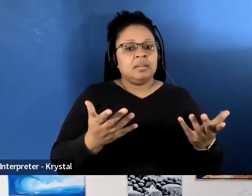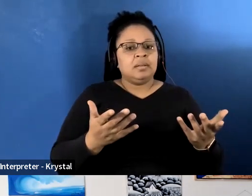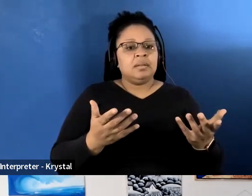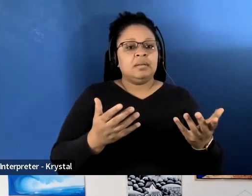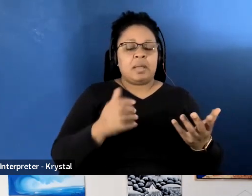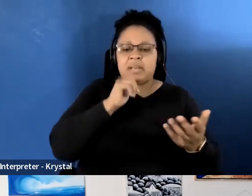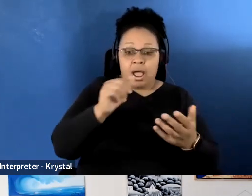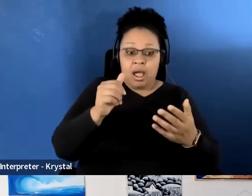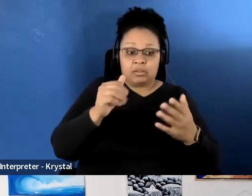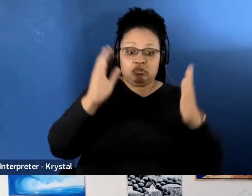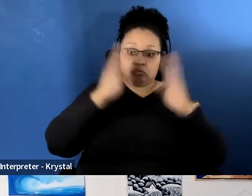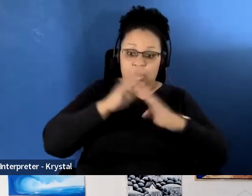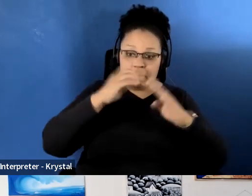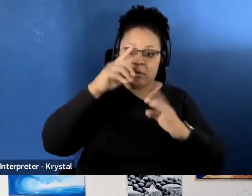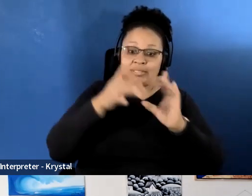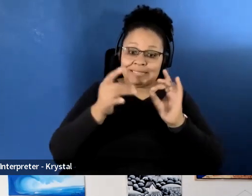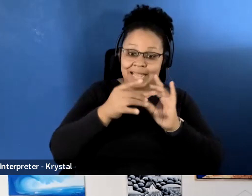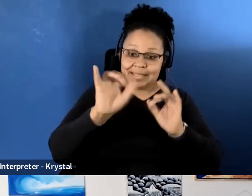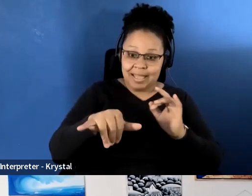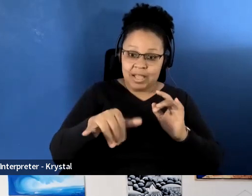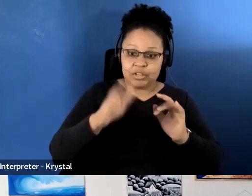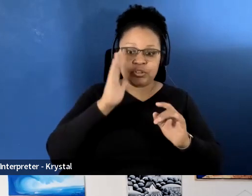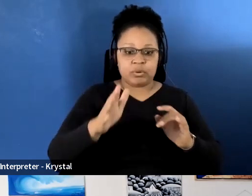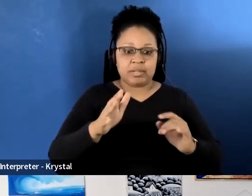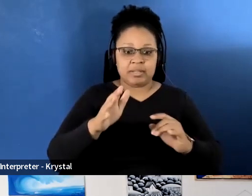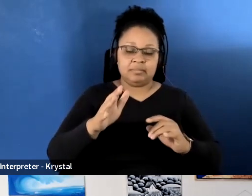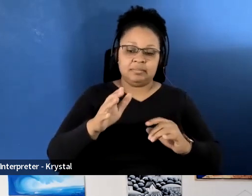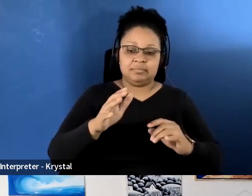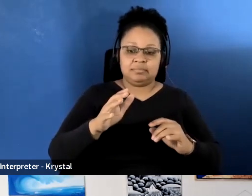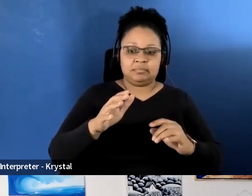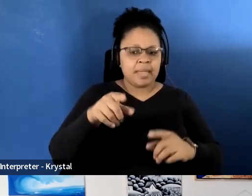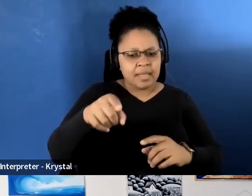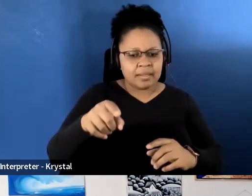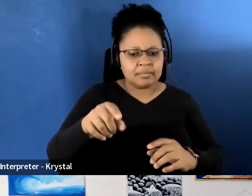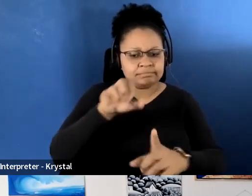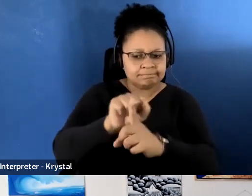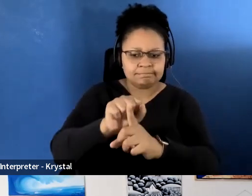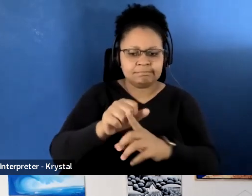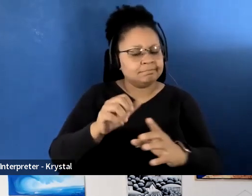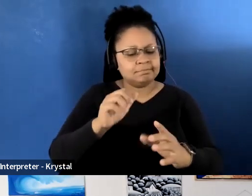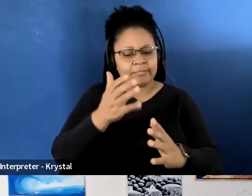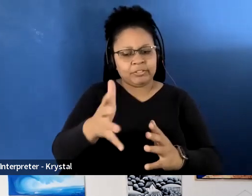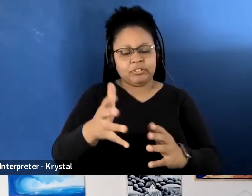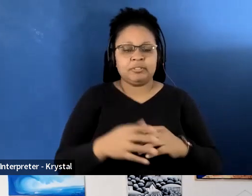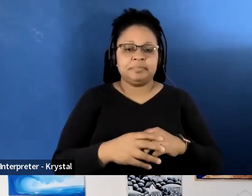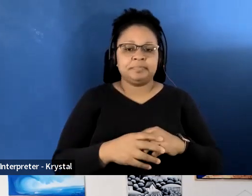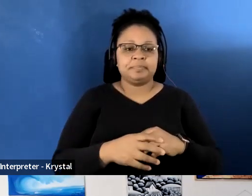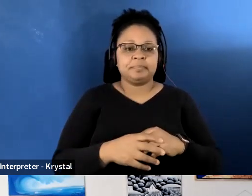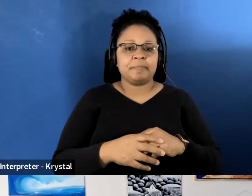of saying something. You're just gonna get called out if you need to be called out. Right. So for